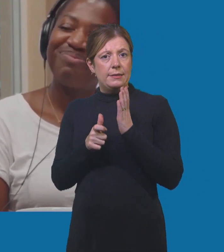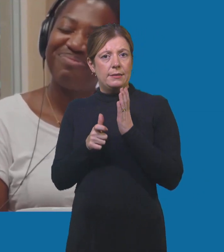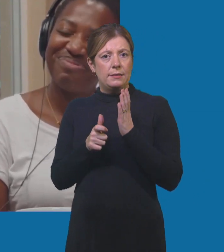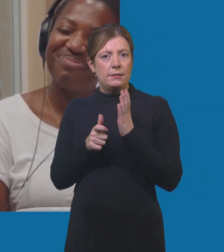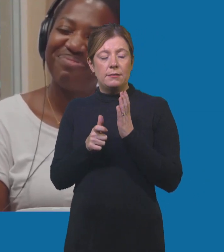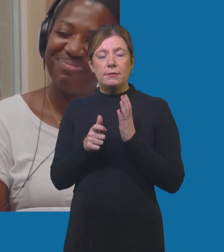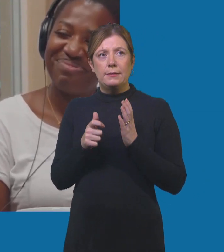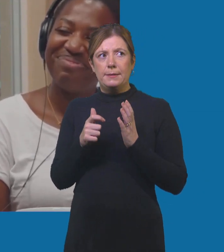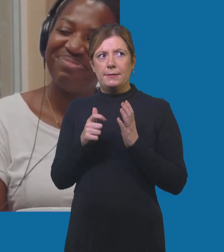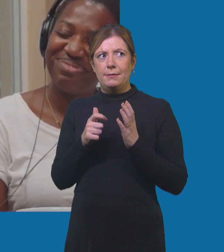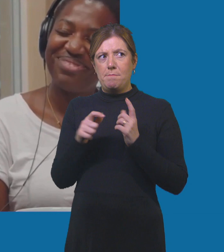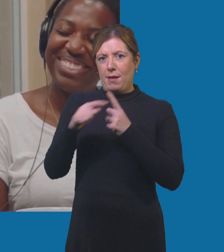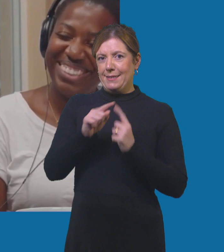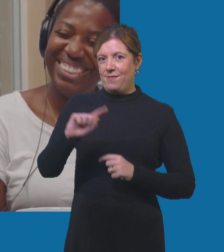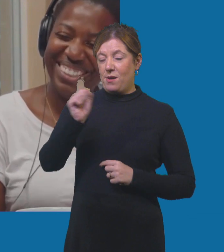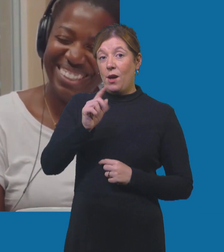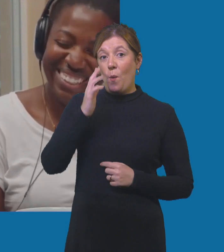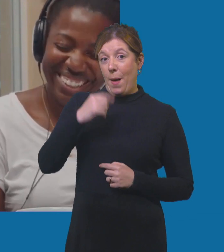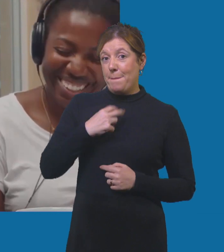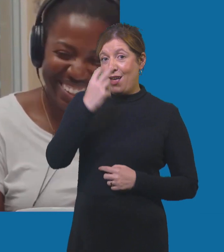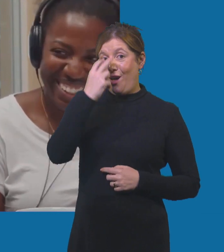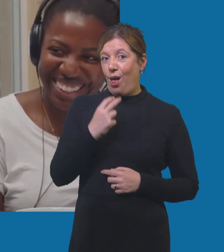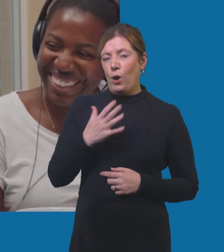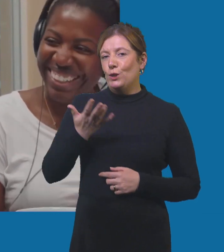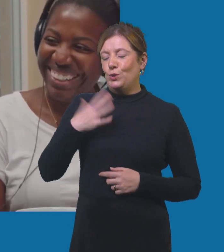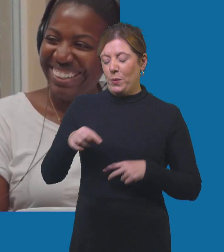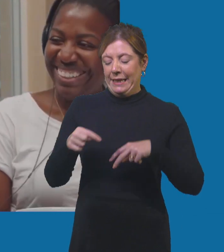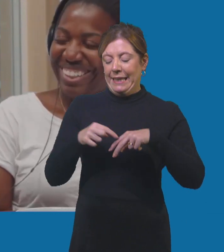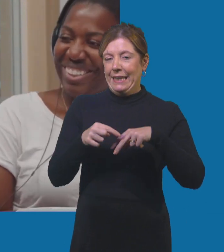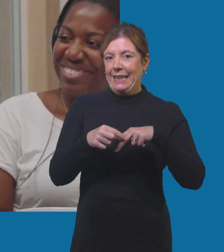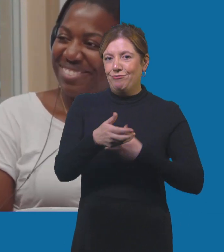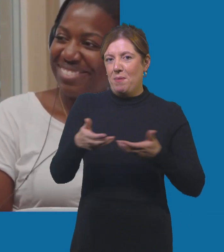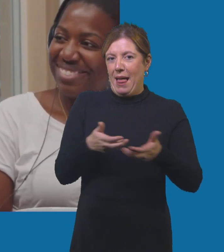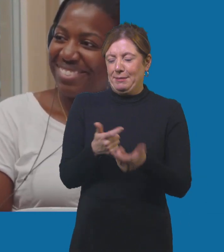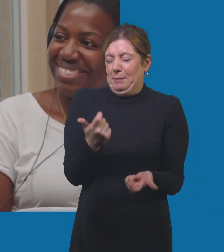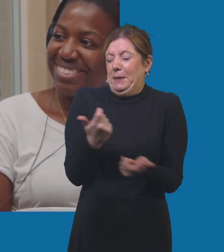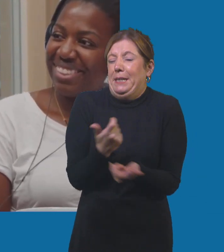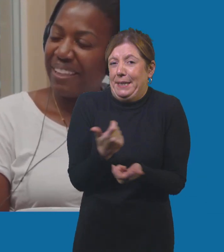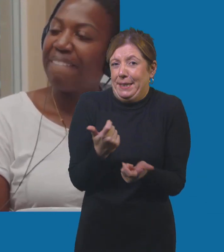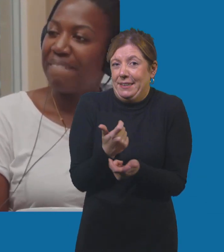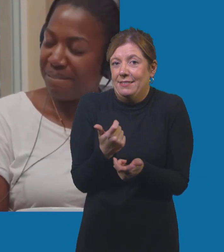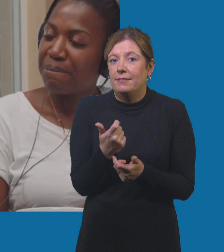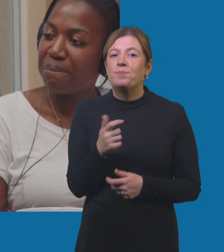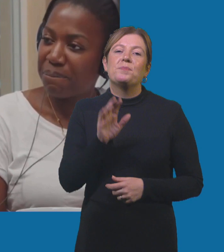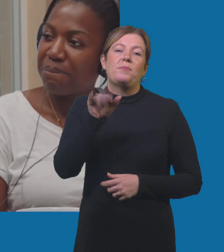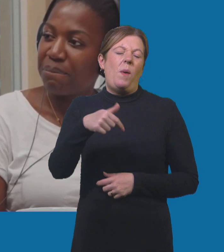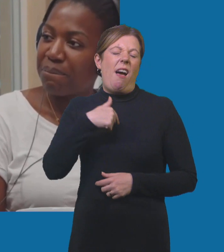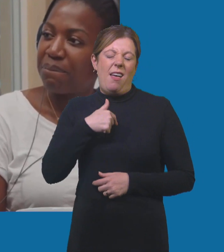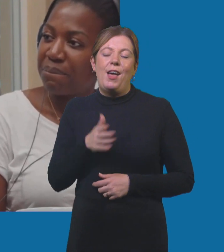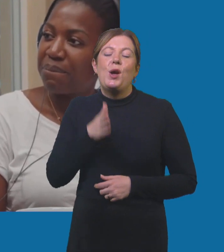have a knee replacement when I get older. No, do you know what? Some of the speaking that I do is in